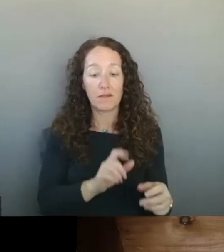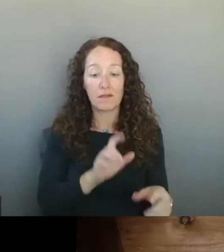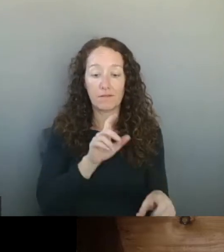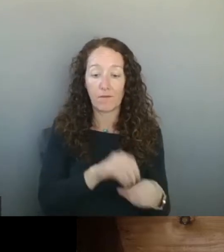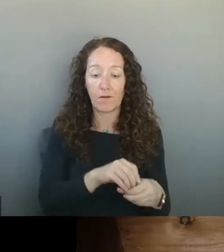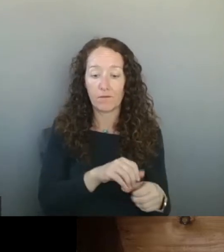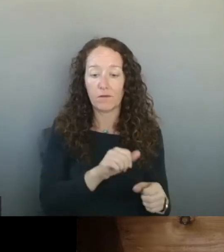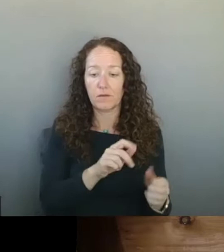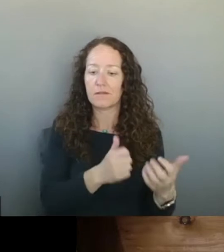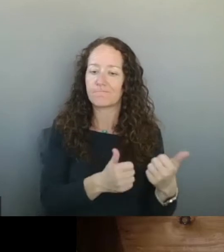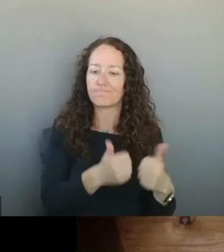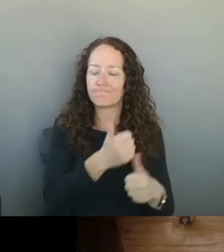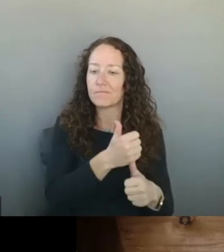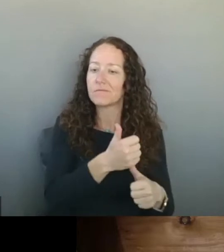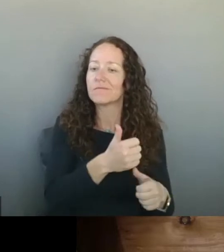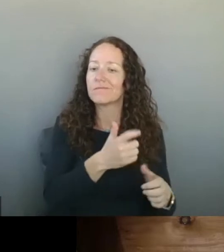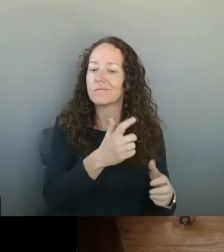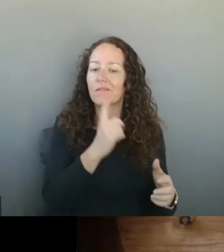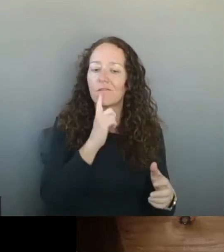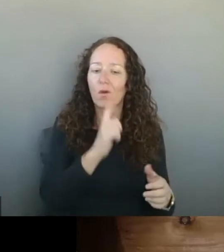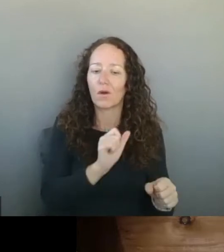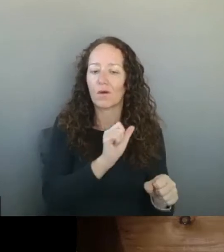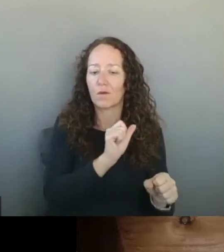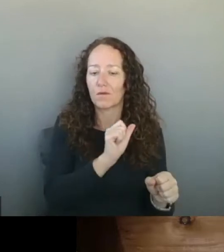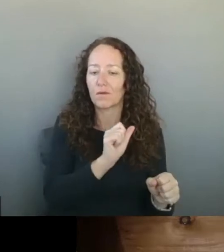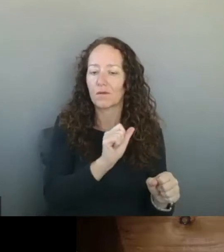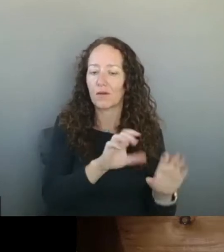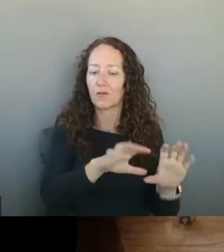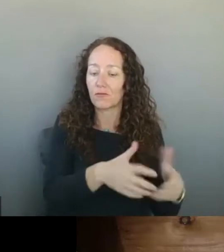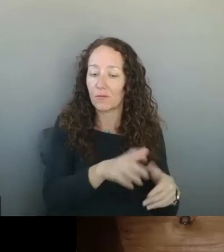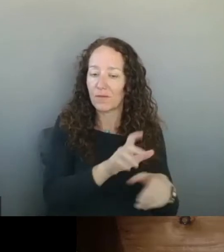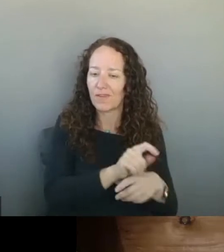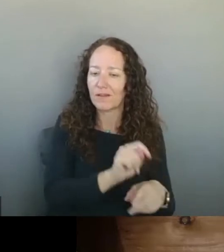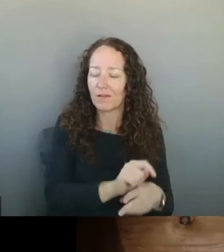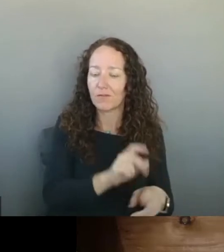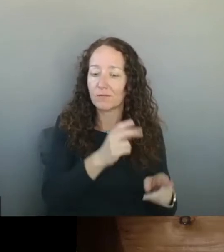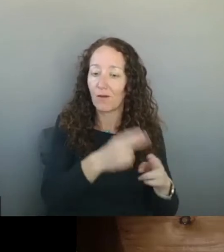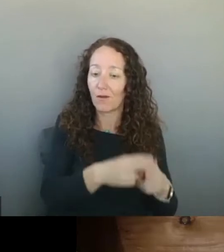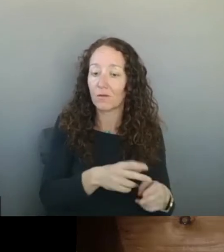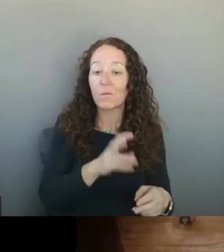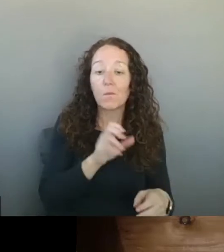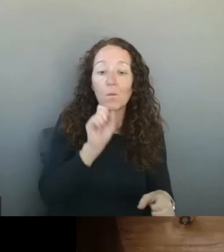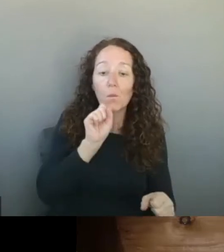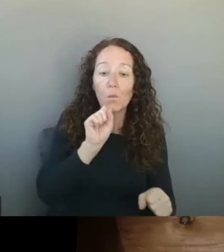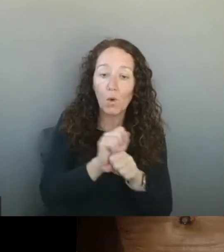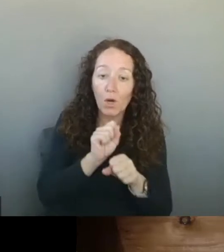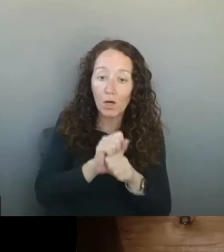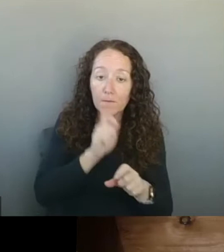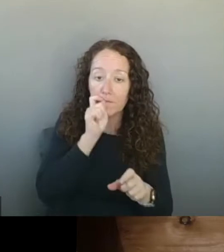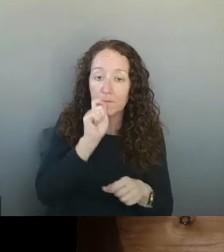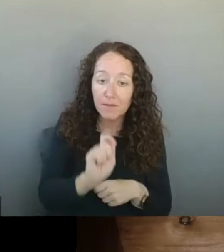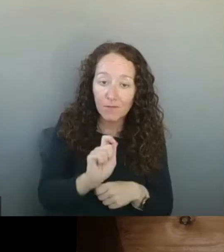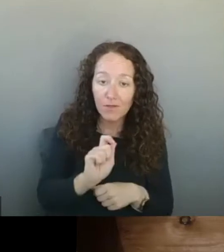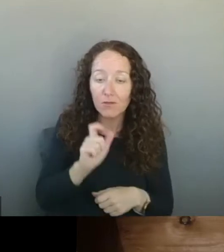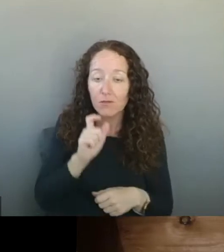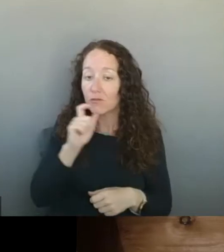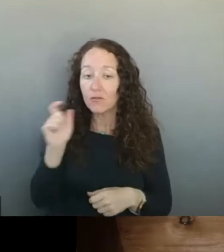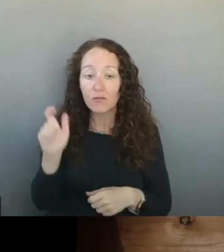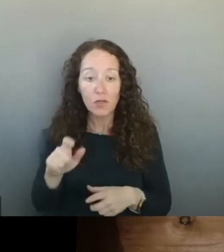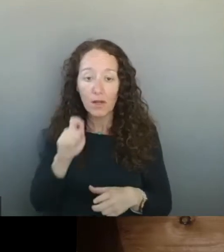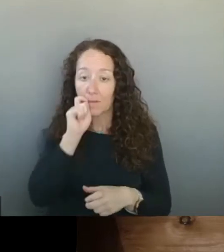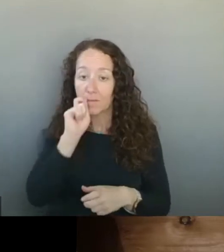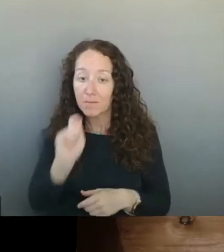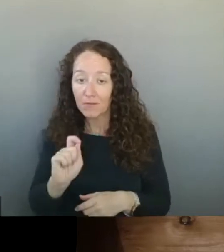Shouldn't, Suck, that assists organizations of all sizes and sectors with the how